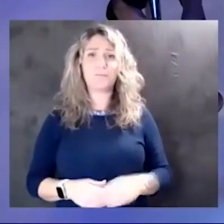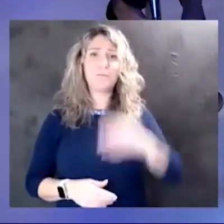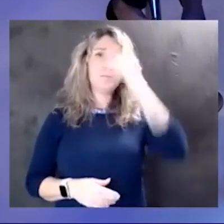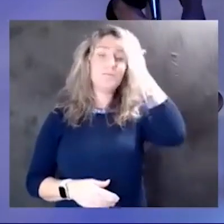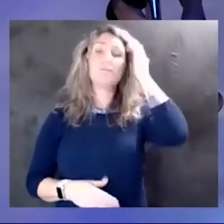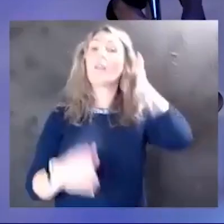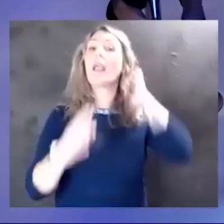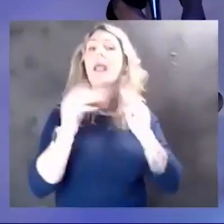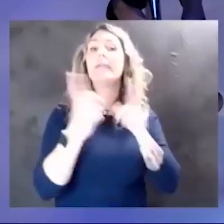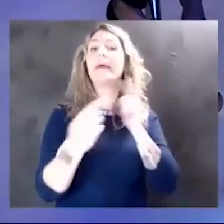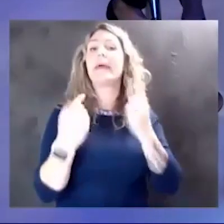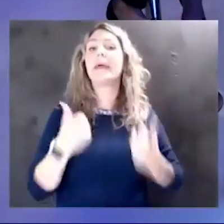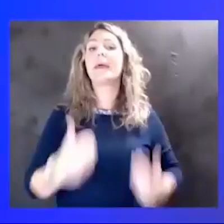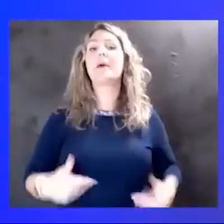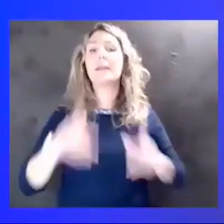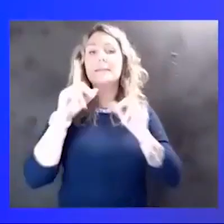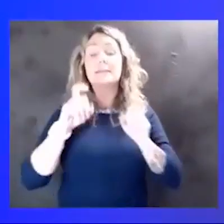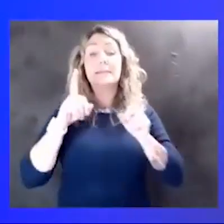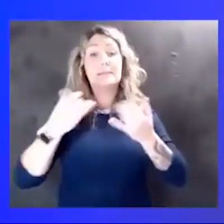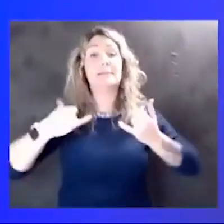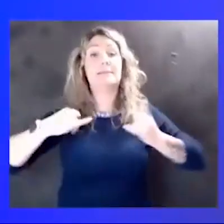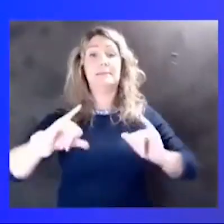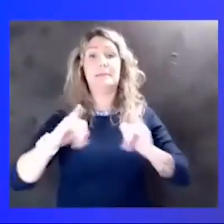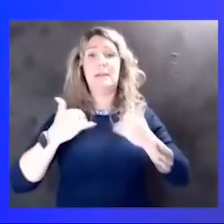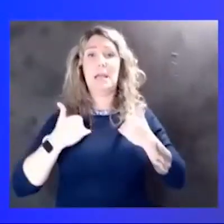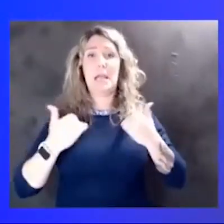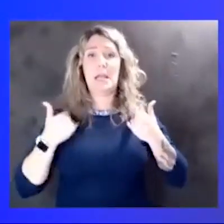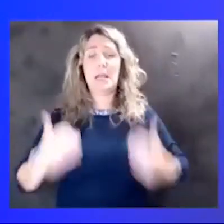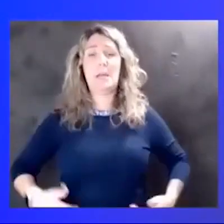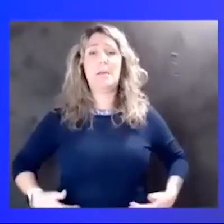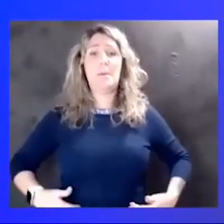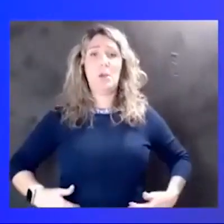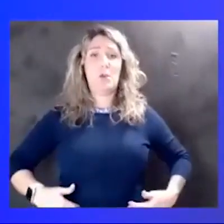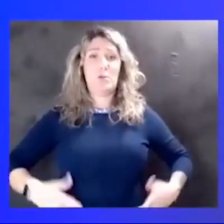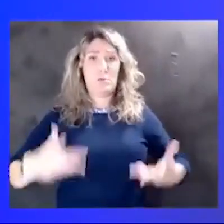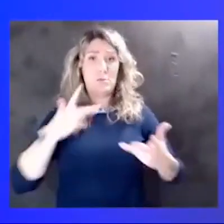before, and so I was still posing an immune response from the vaccine 6 months prior,